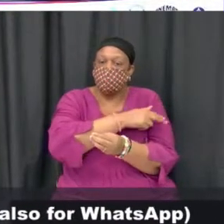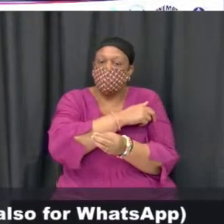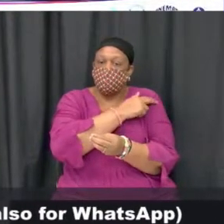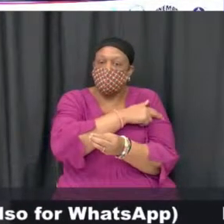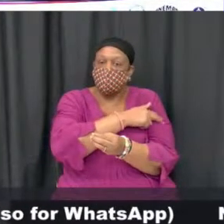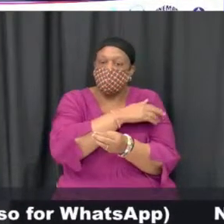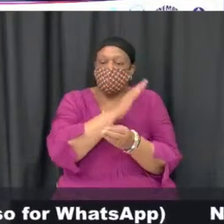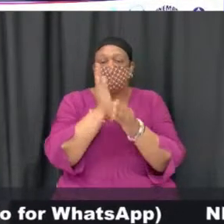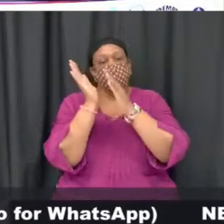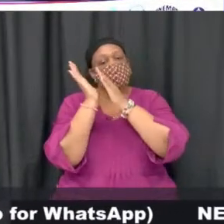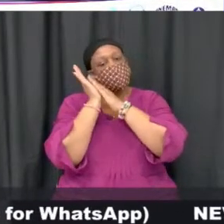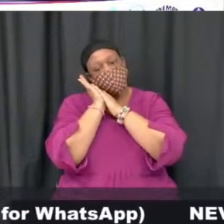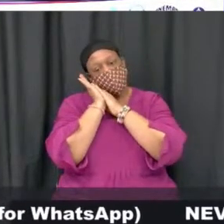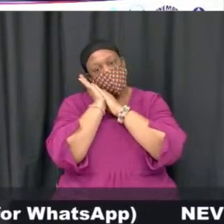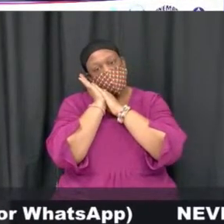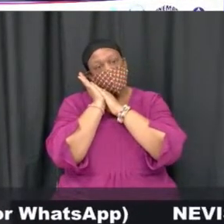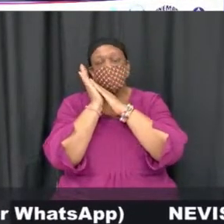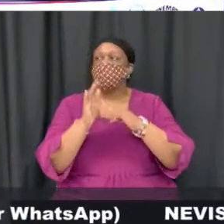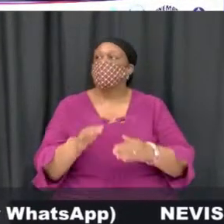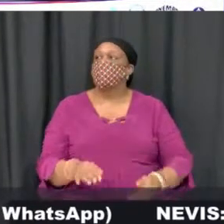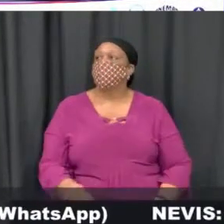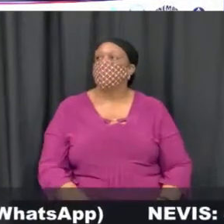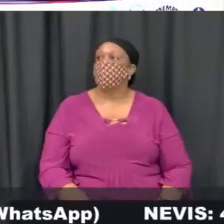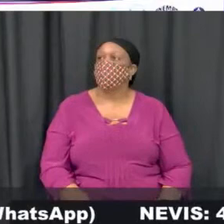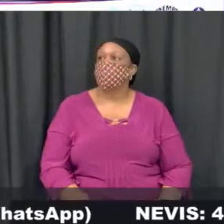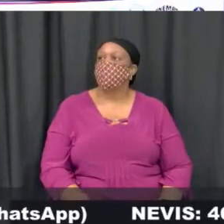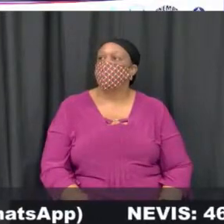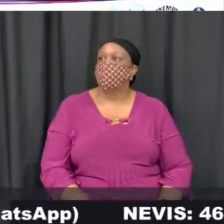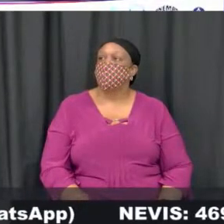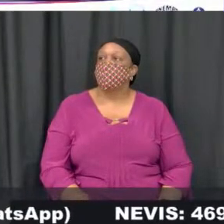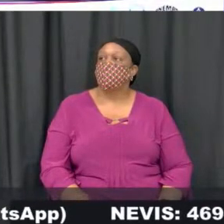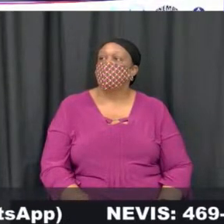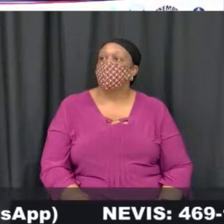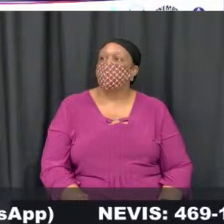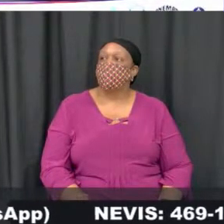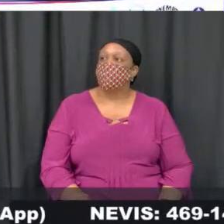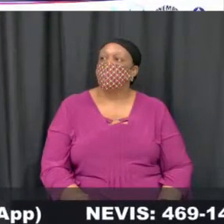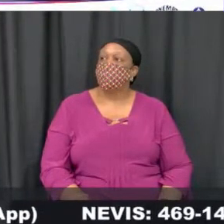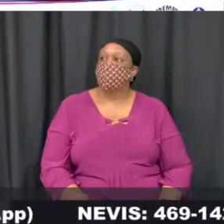to Nevis and one will come to St. Kitts.